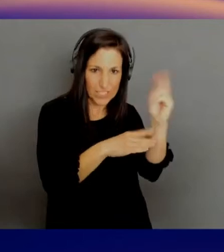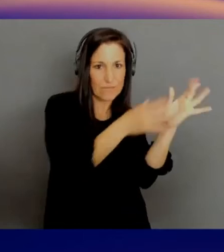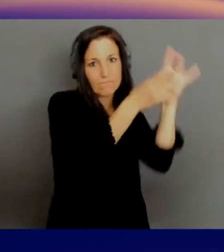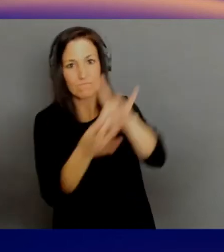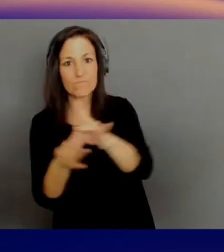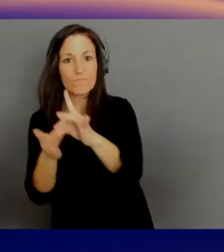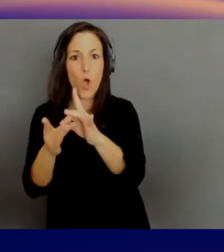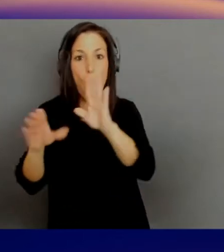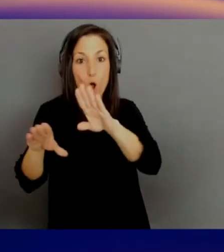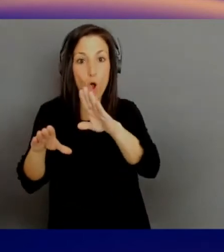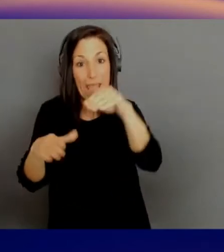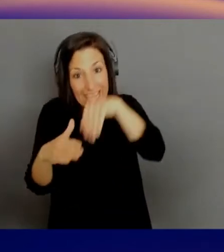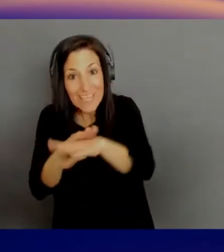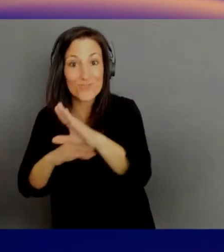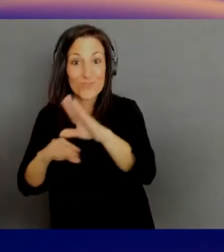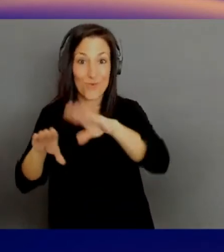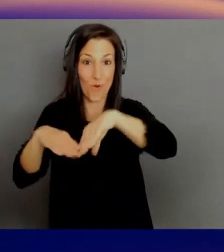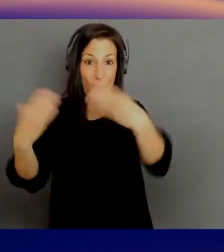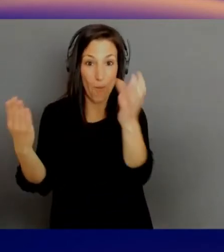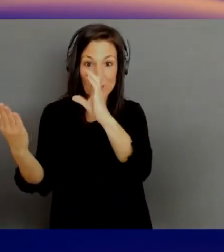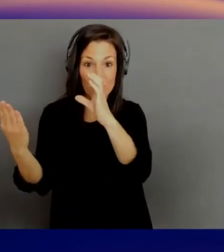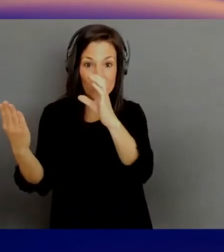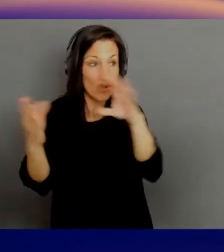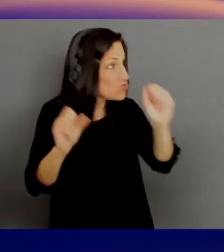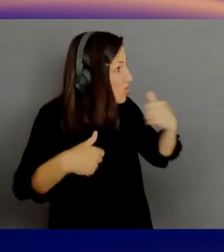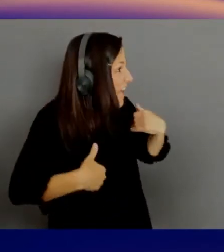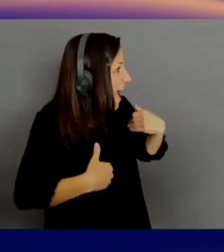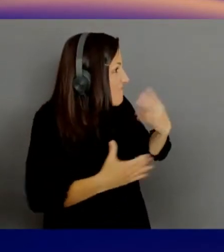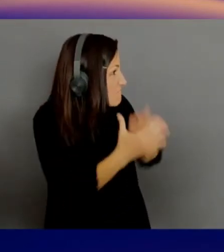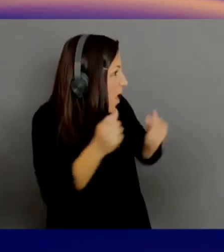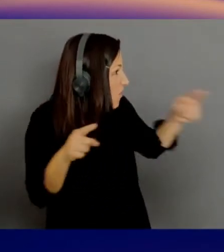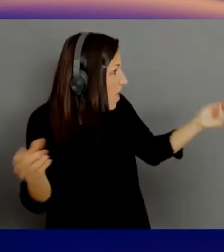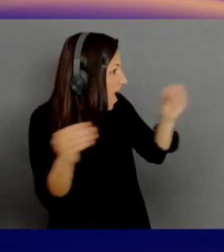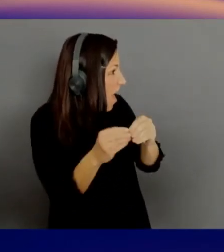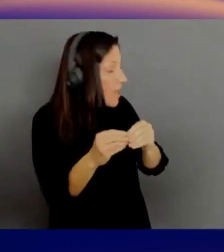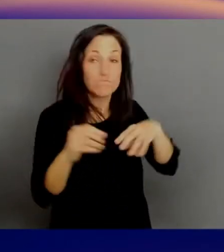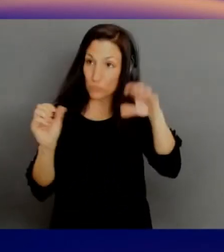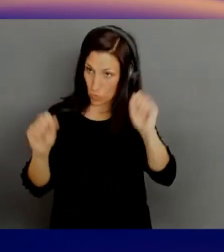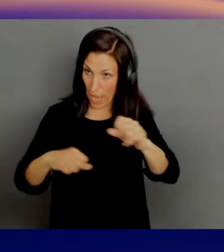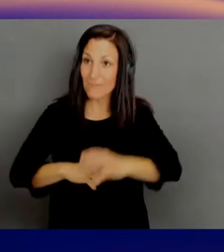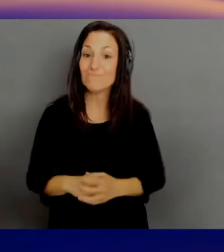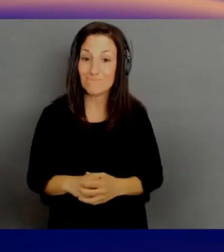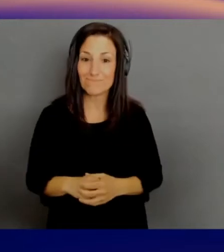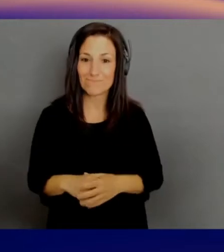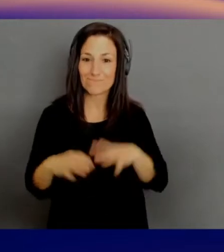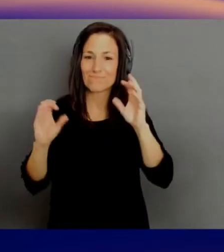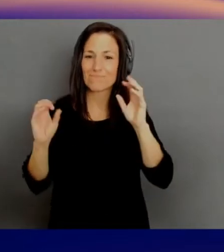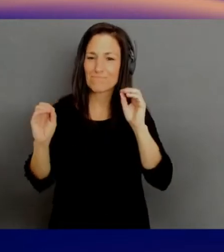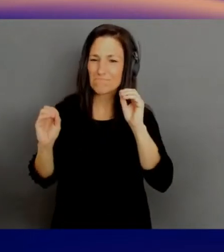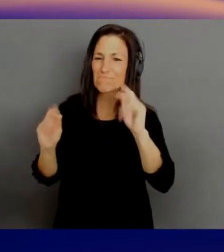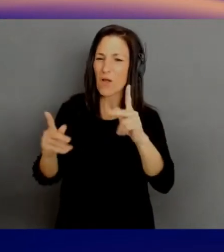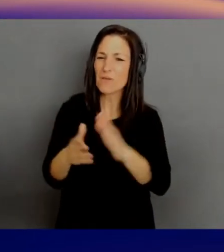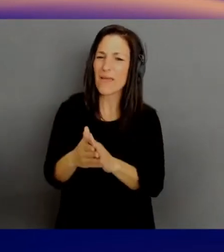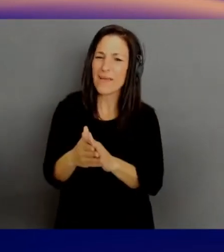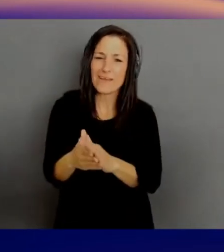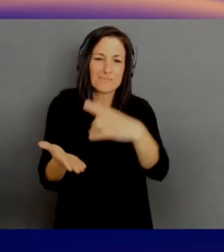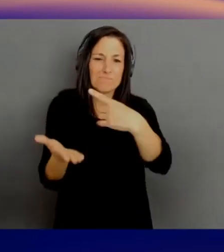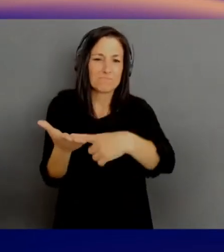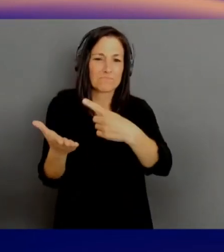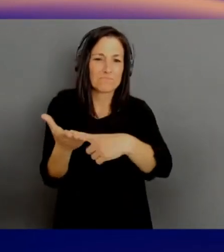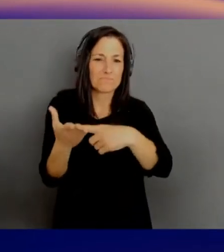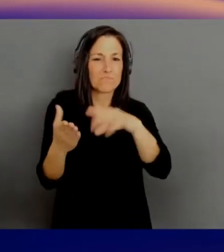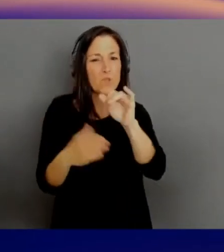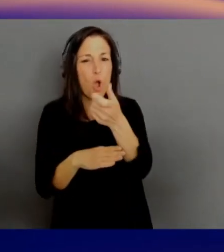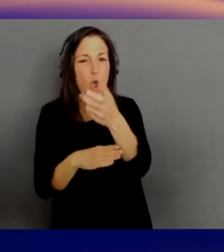into OpenSearch? Yes, it can. I'm so excited now. Yeah, let's talk All right. about OpenSearch. It was earlier called